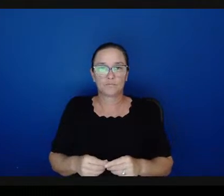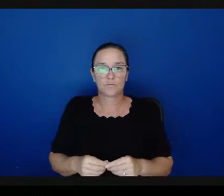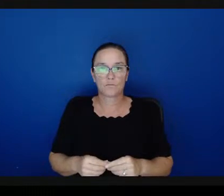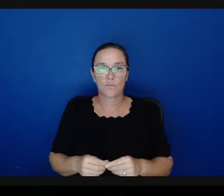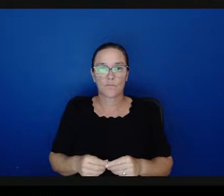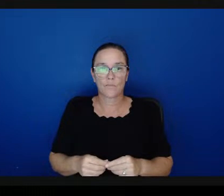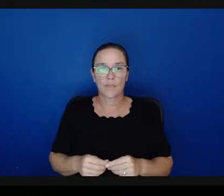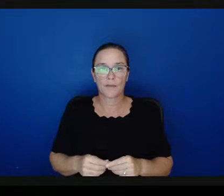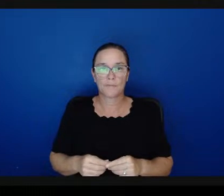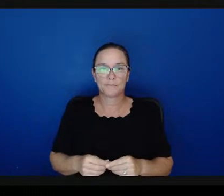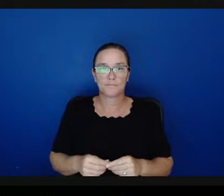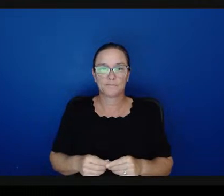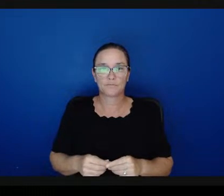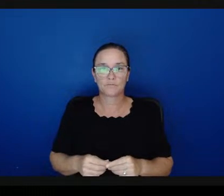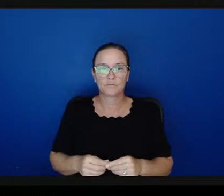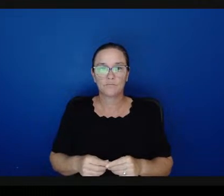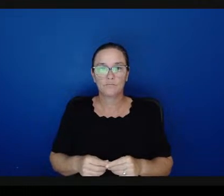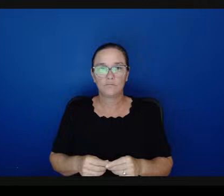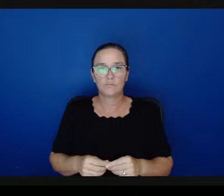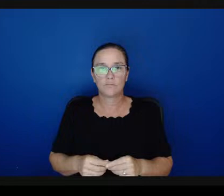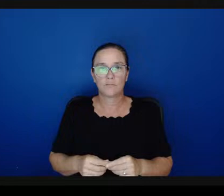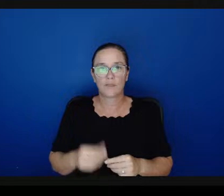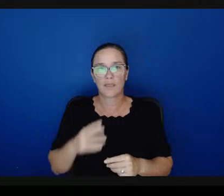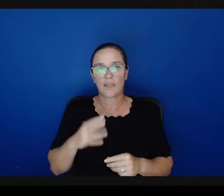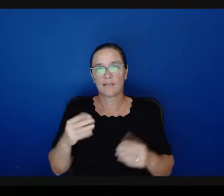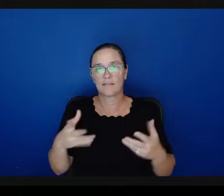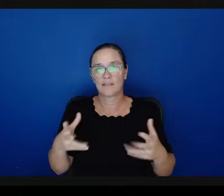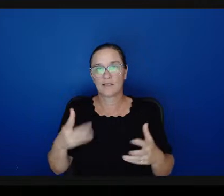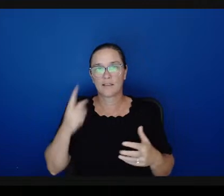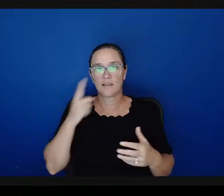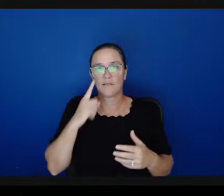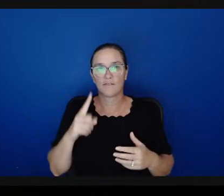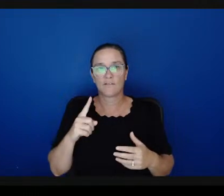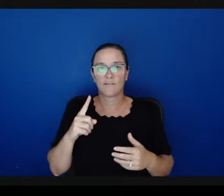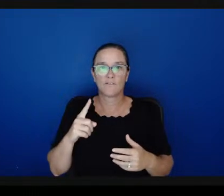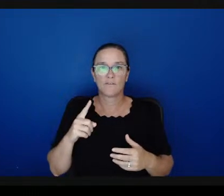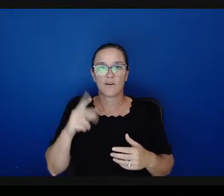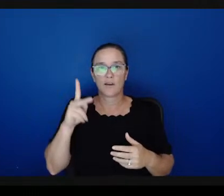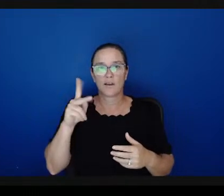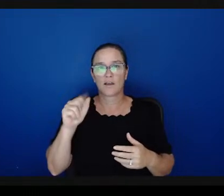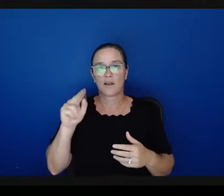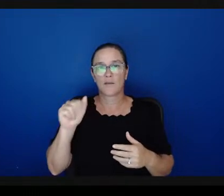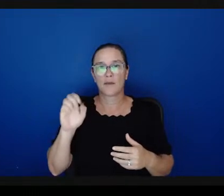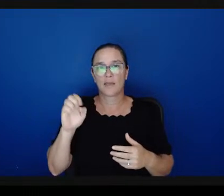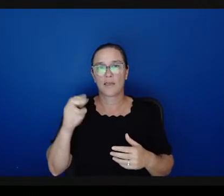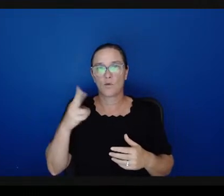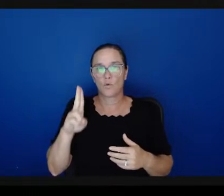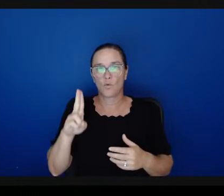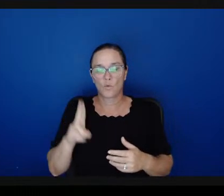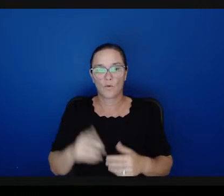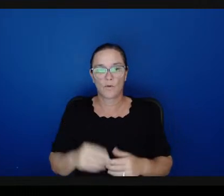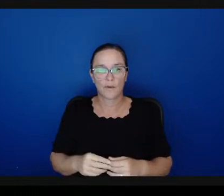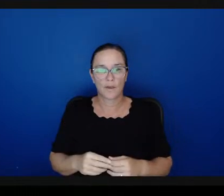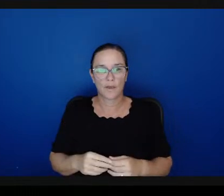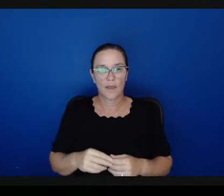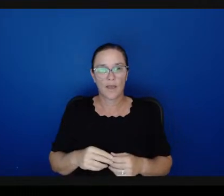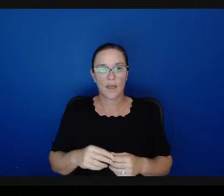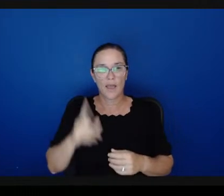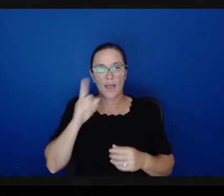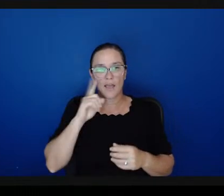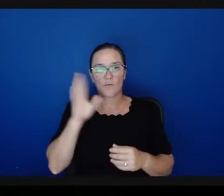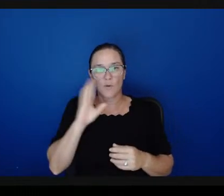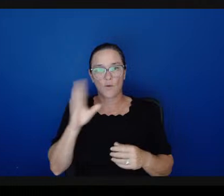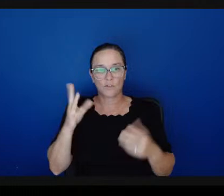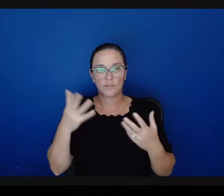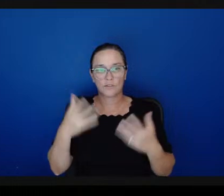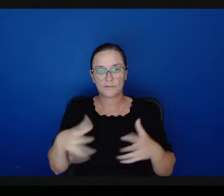there it's noted for Kamaehu. So that is our earthquakes, and I think we'll just wrap it up there. We kind